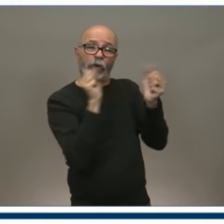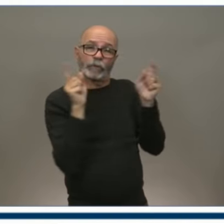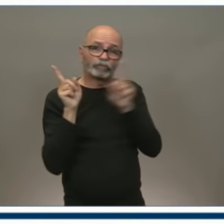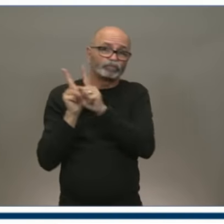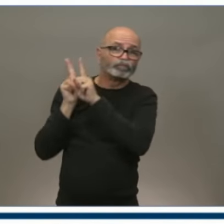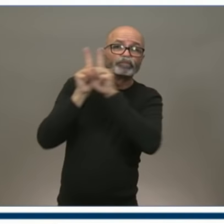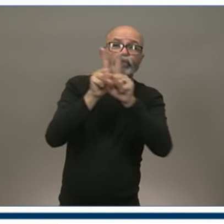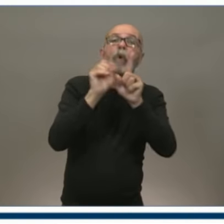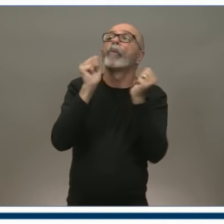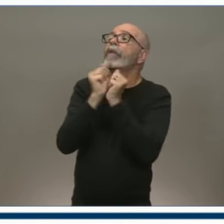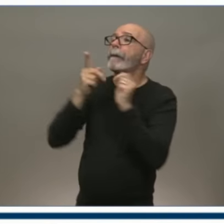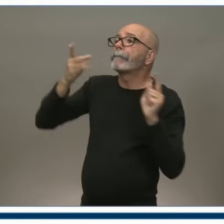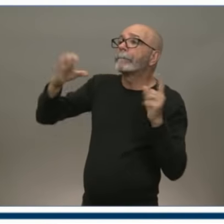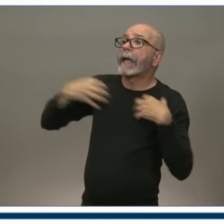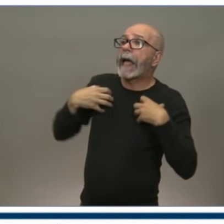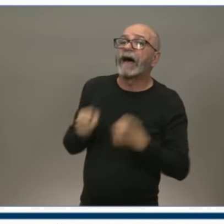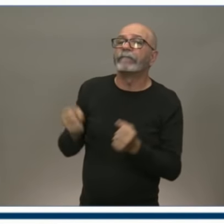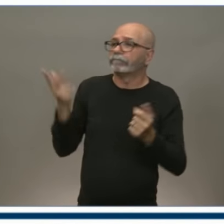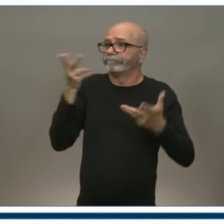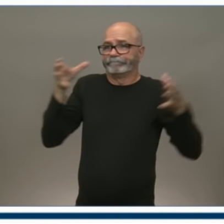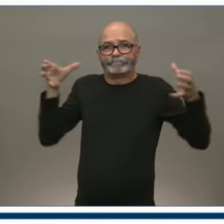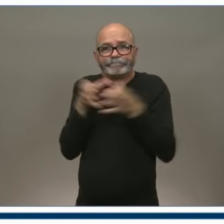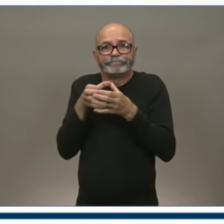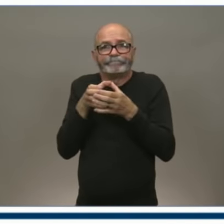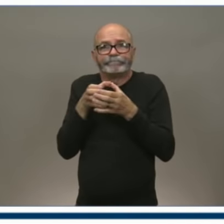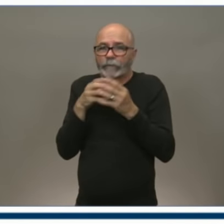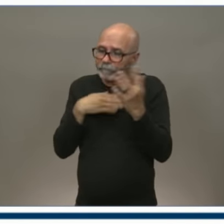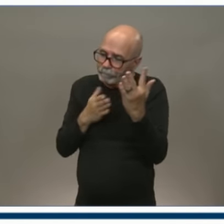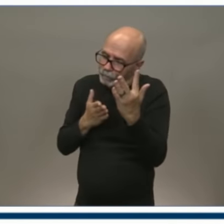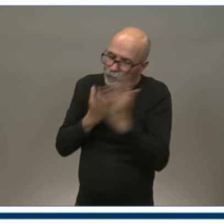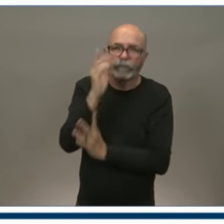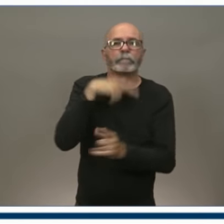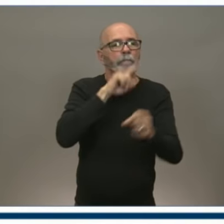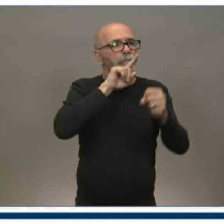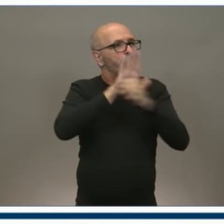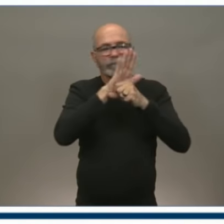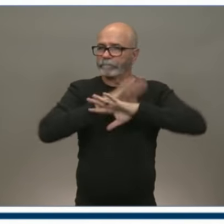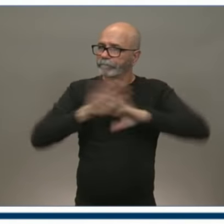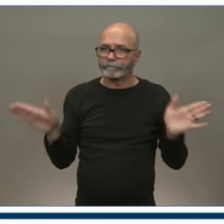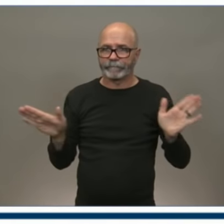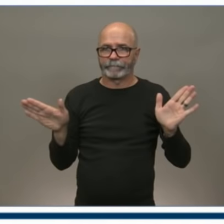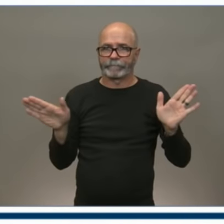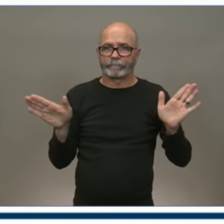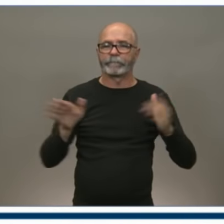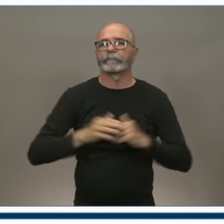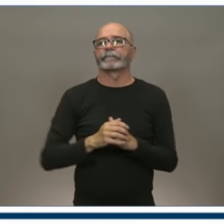winter. Next question will go to Francois Pierre Deveau with Radio Canada.